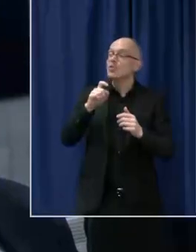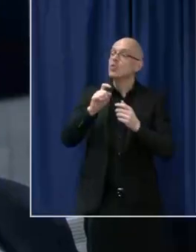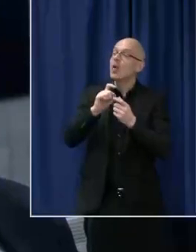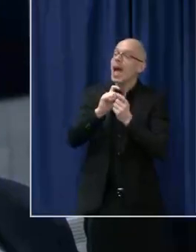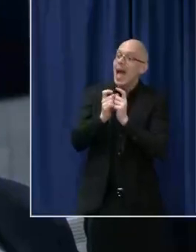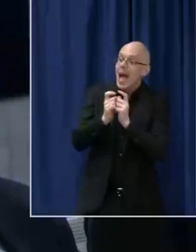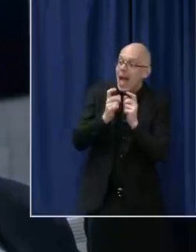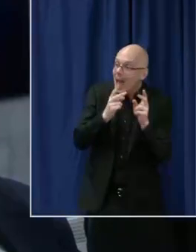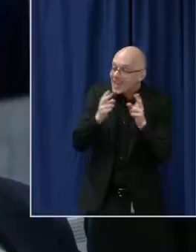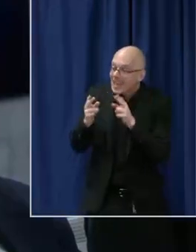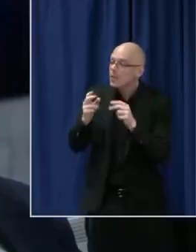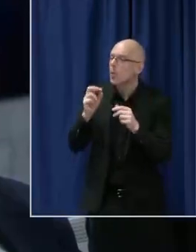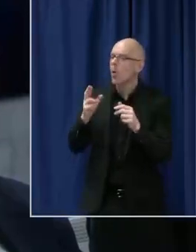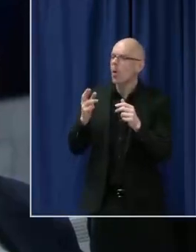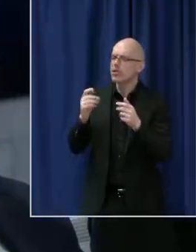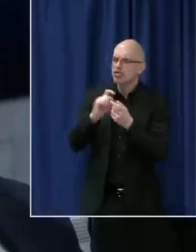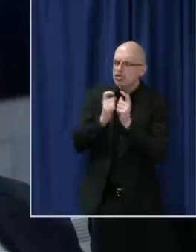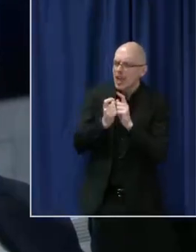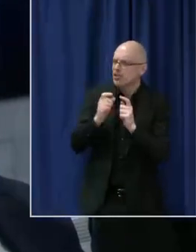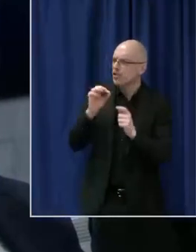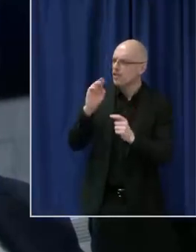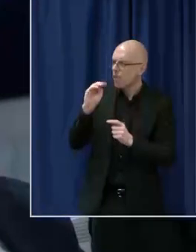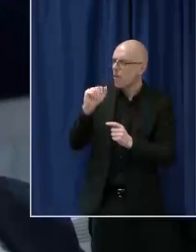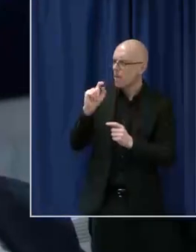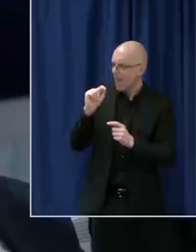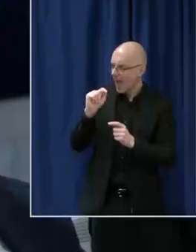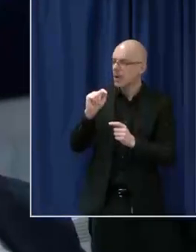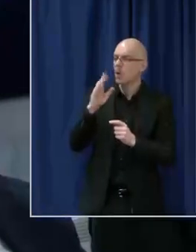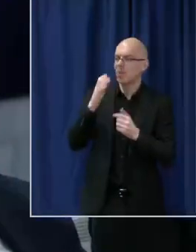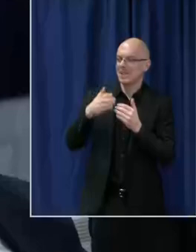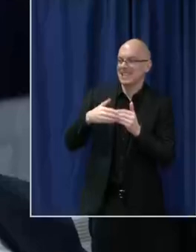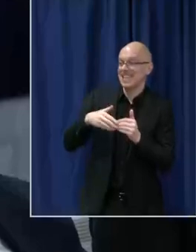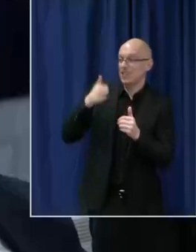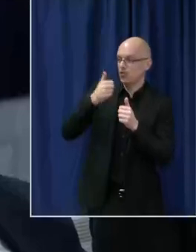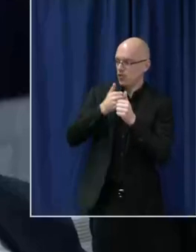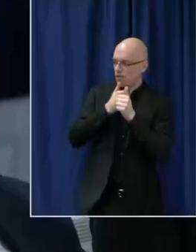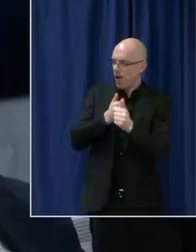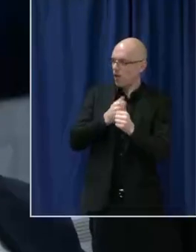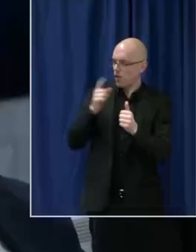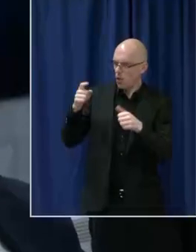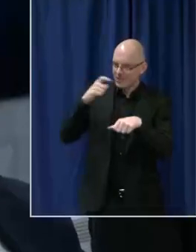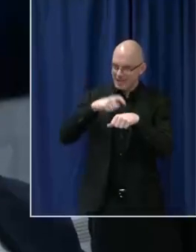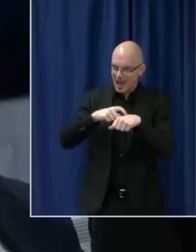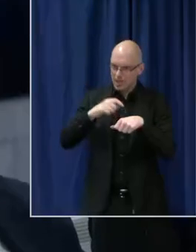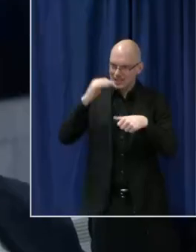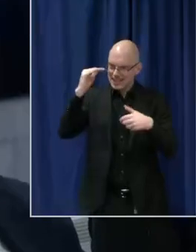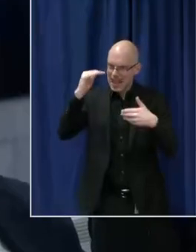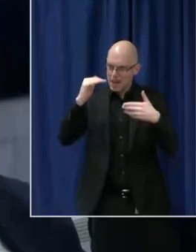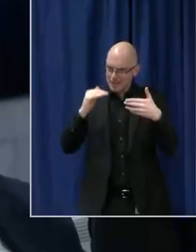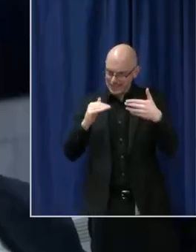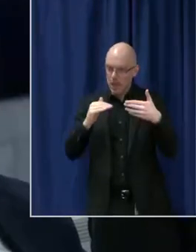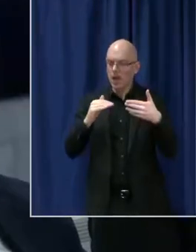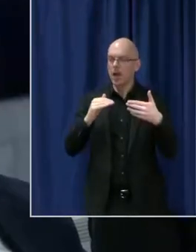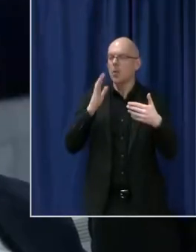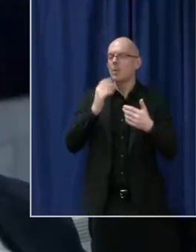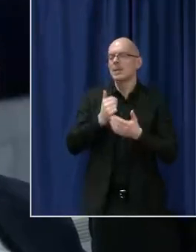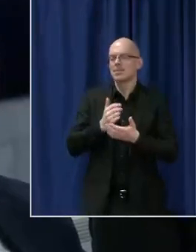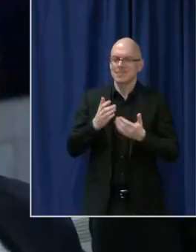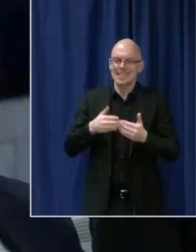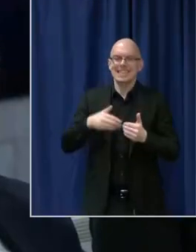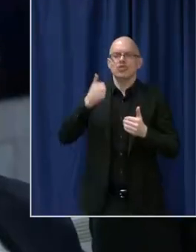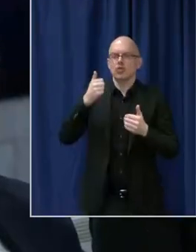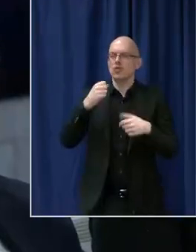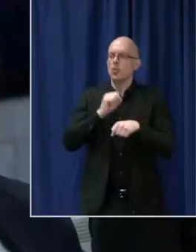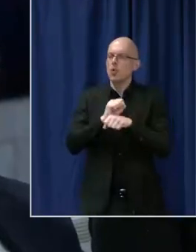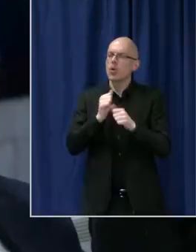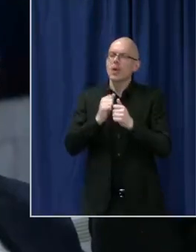and feasible to stream or present these texts to blind and deafblind audiences through different distribution